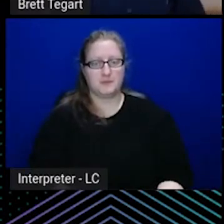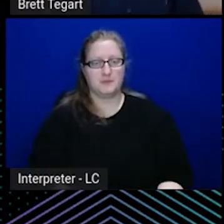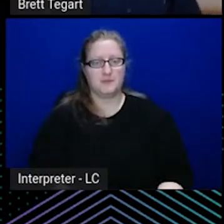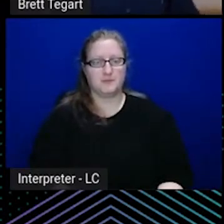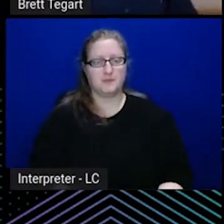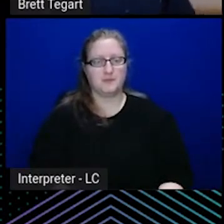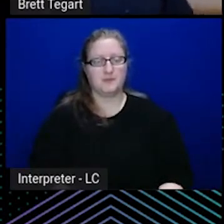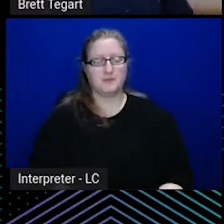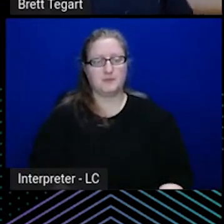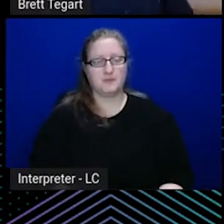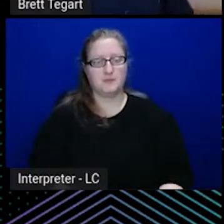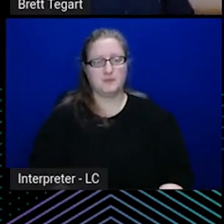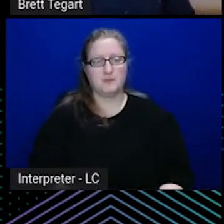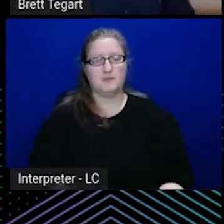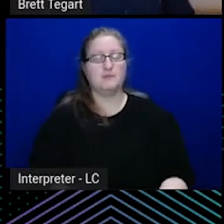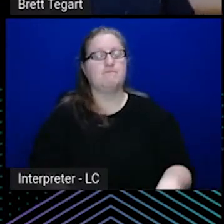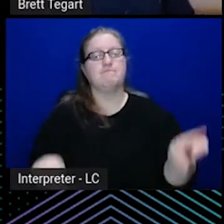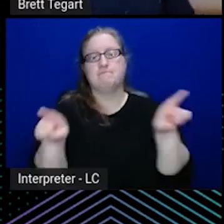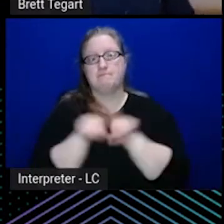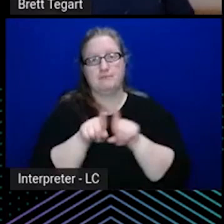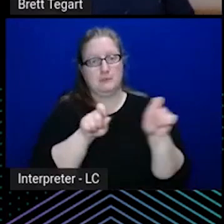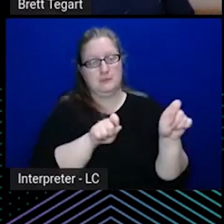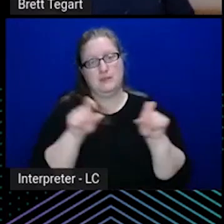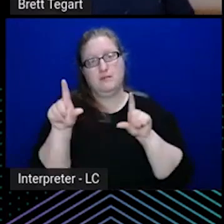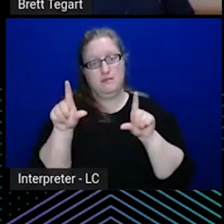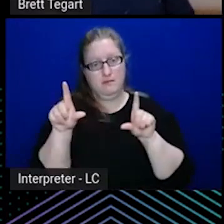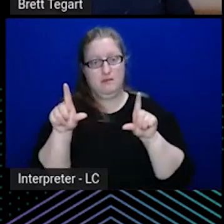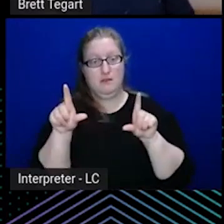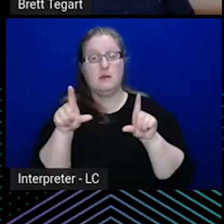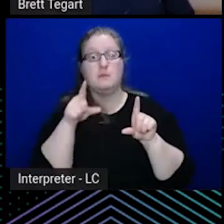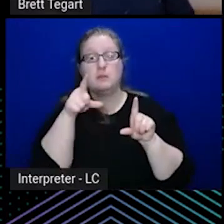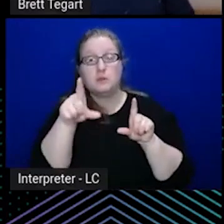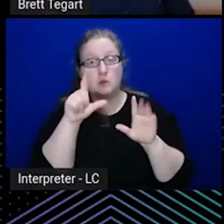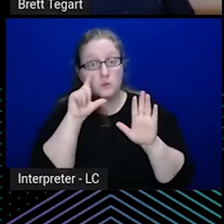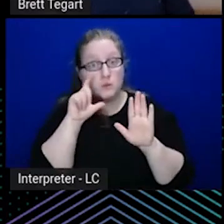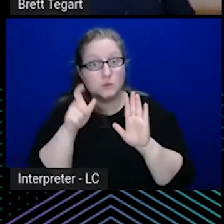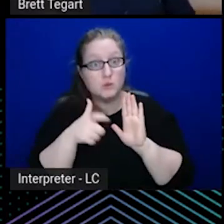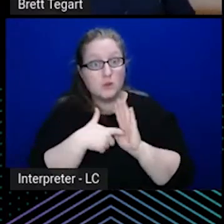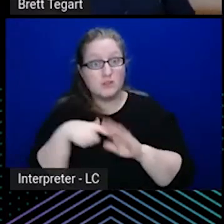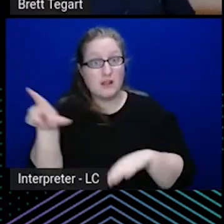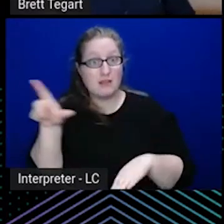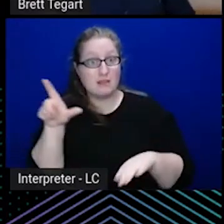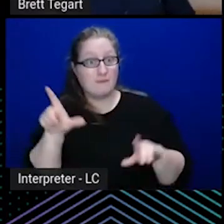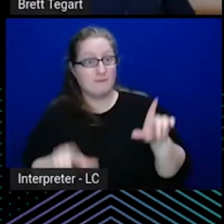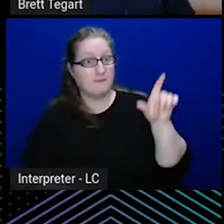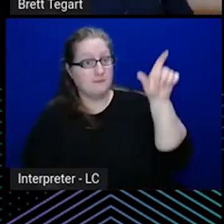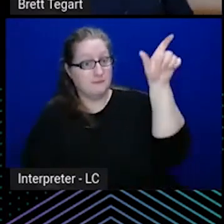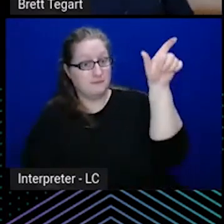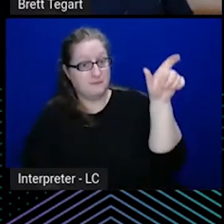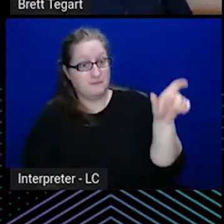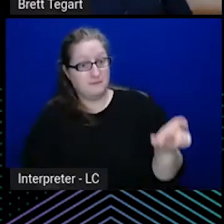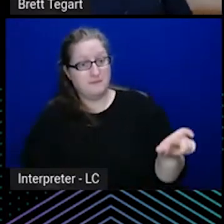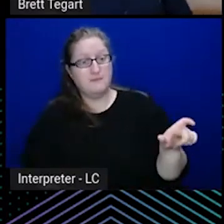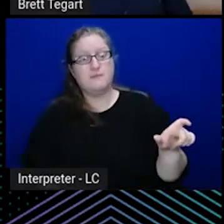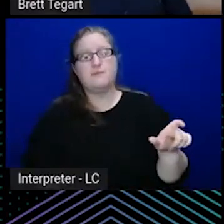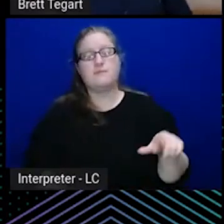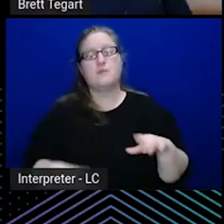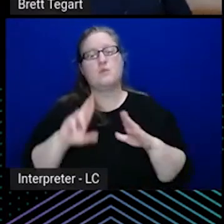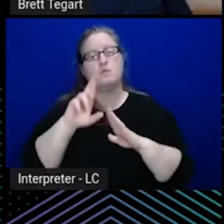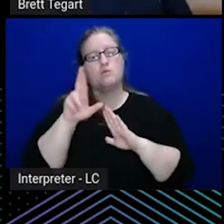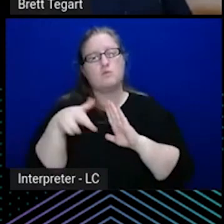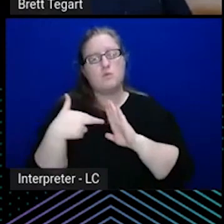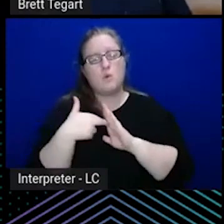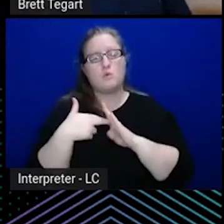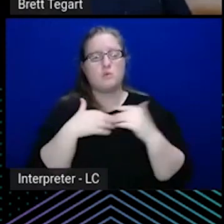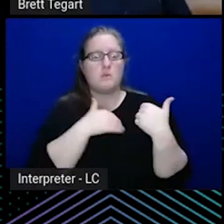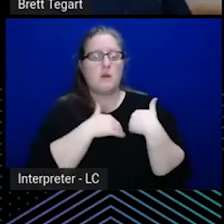Okay, so it's the same slide as earlier, but now if you see on the left-hand side, there's roles and responsibilities, basically. who